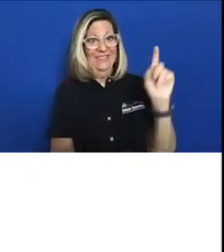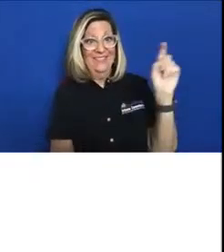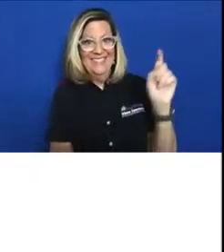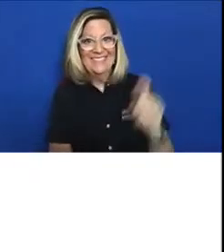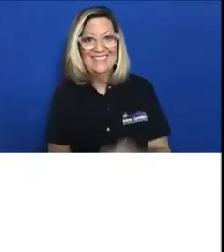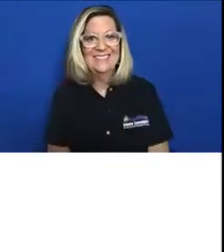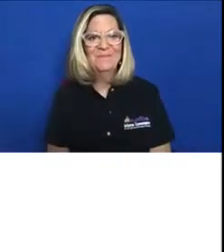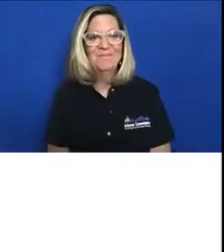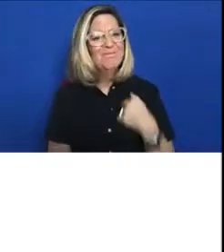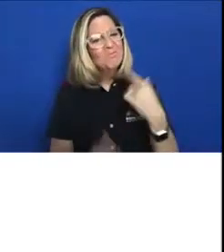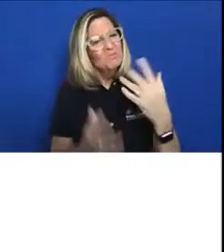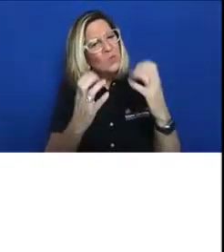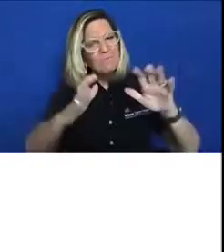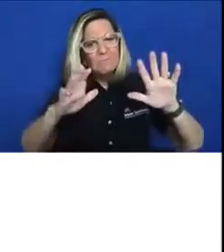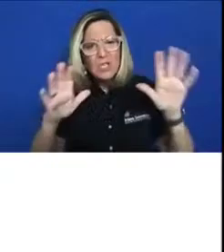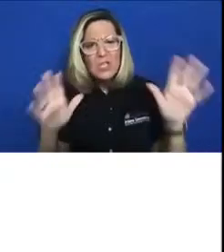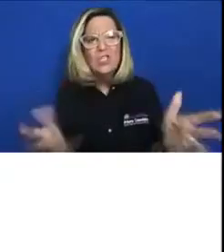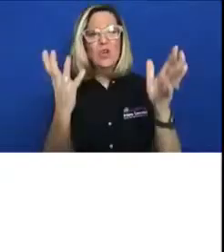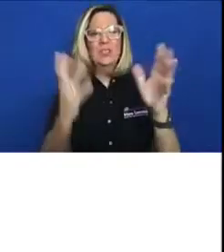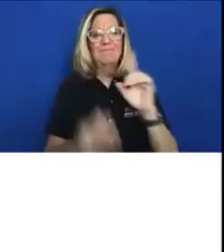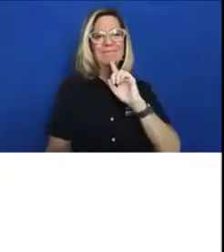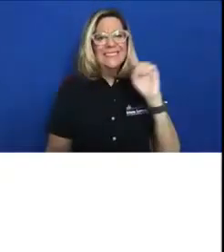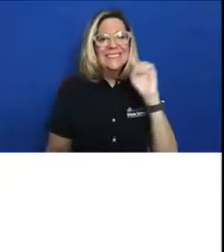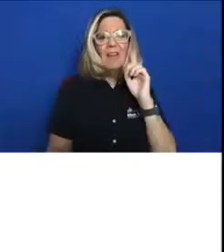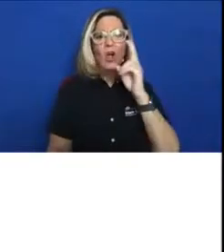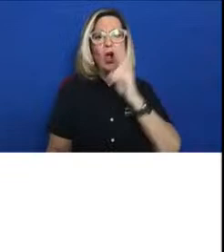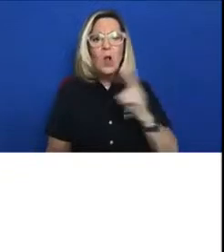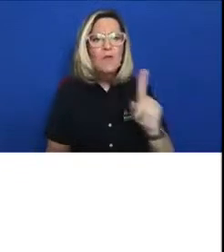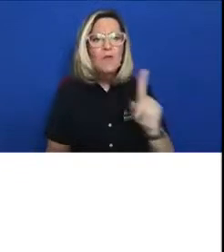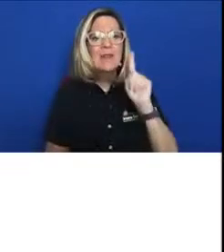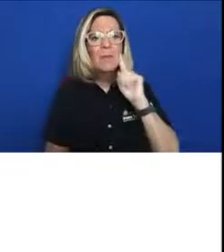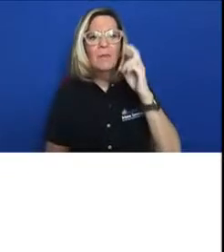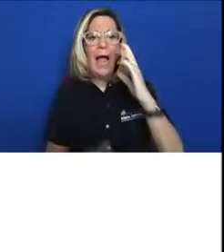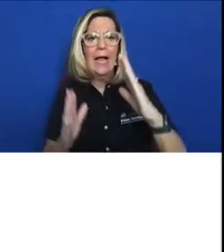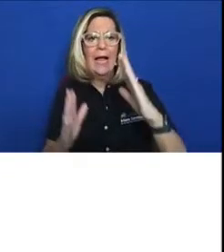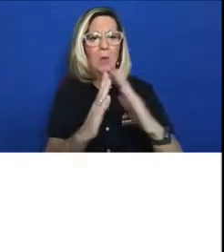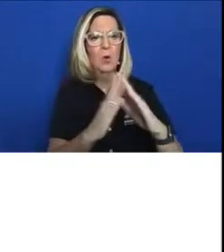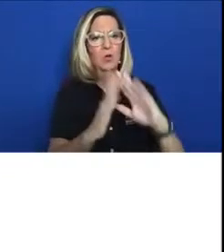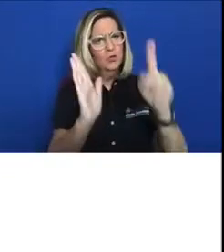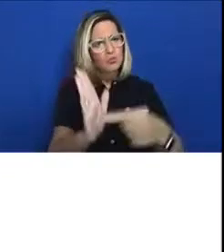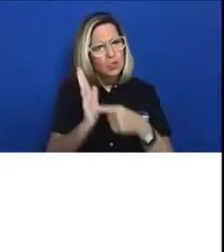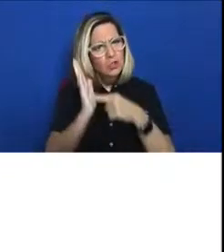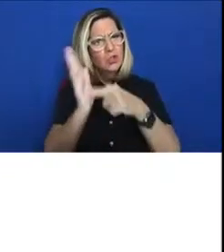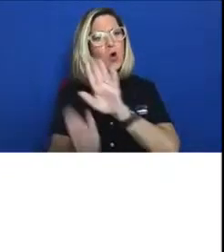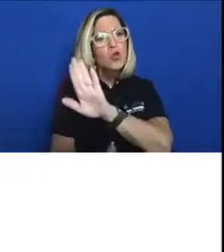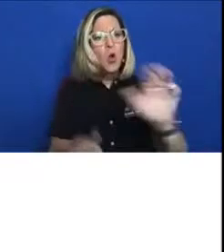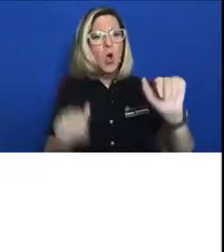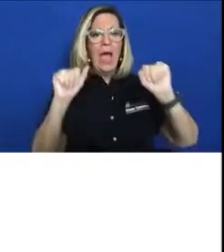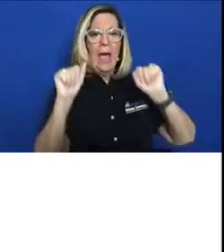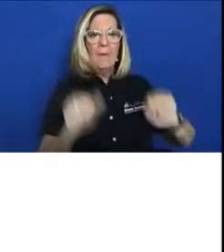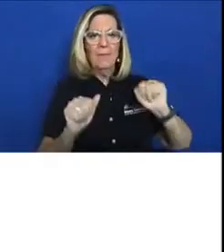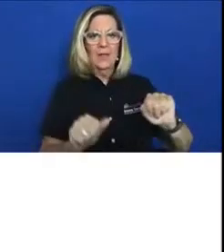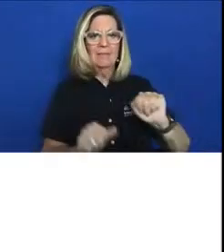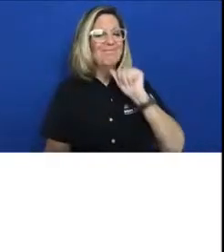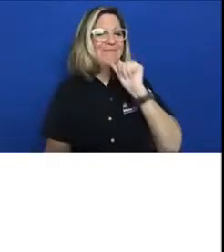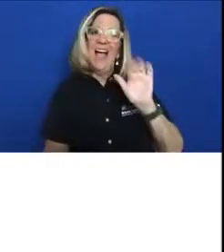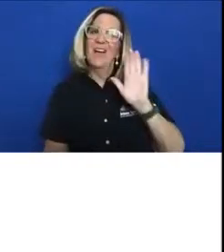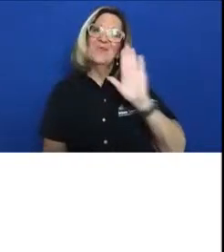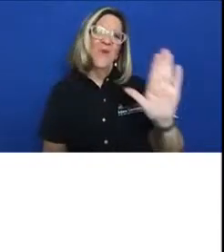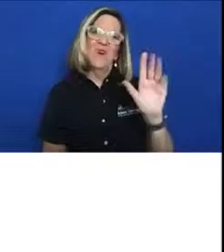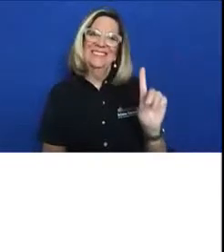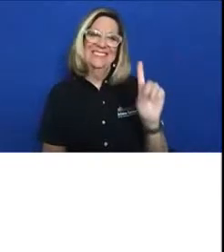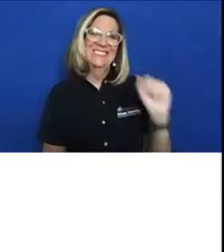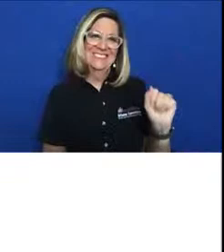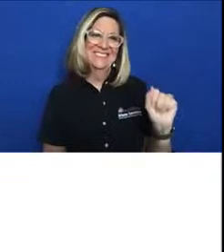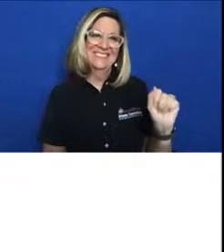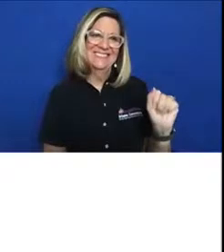in Phoenix. I want to encourage the deaf, hard of hearing, and deaf-blind community